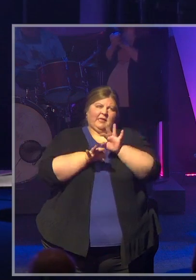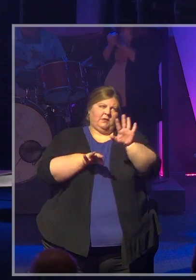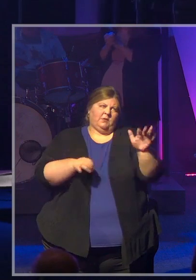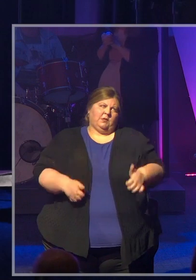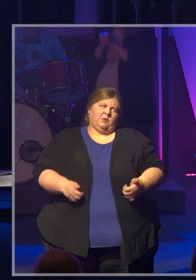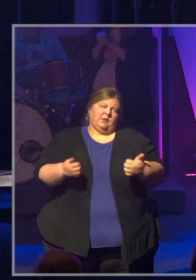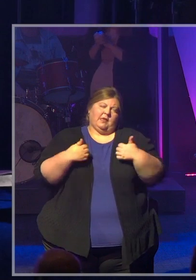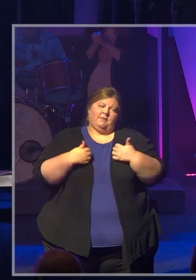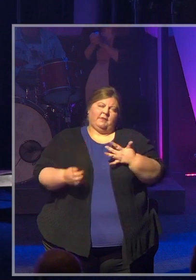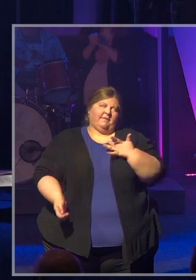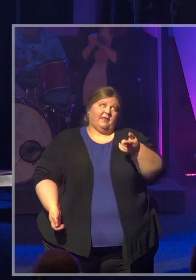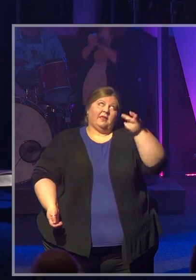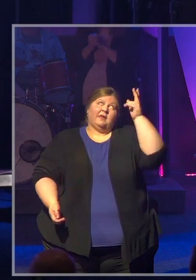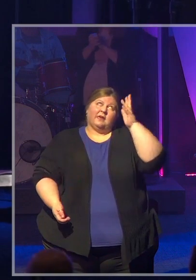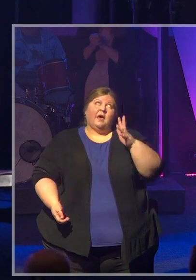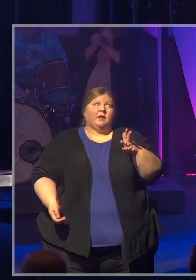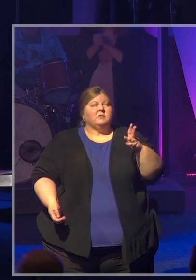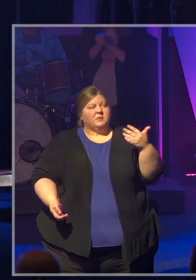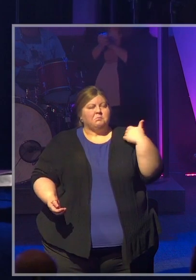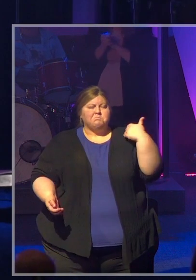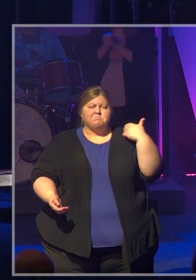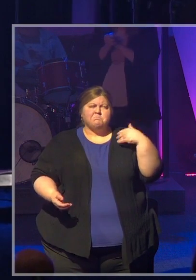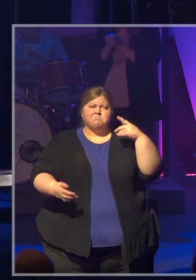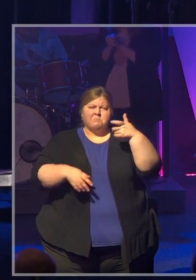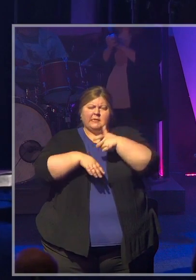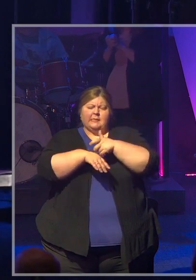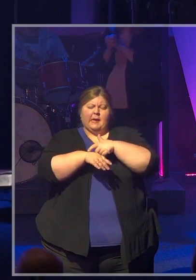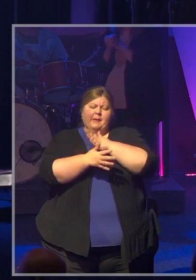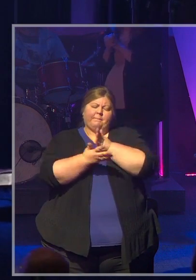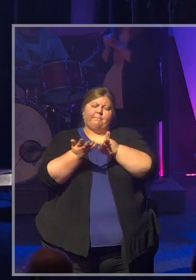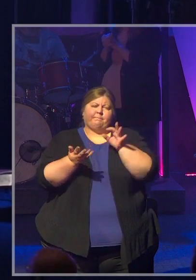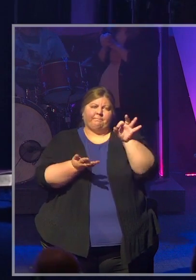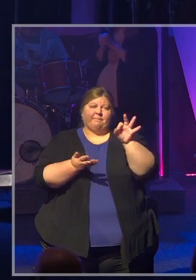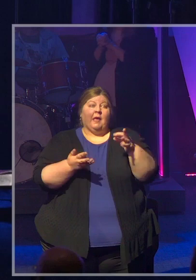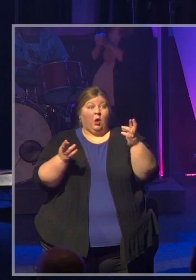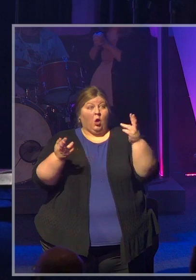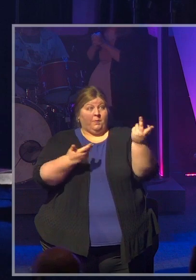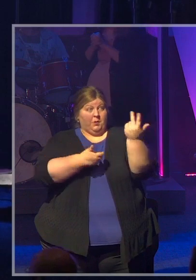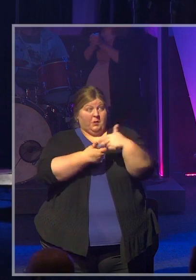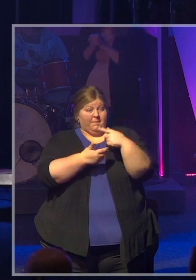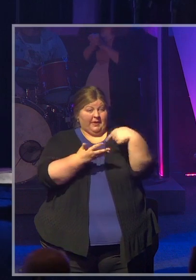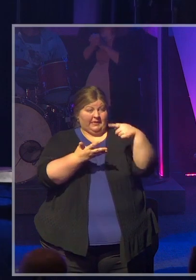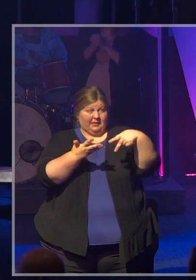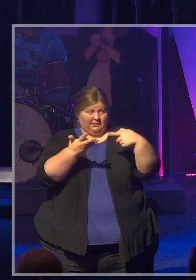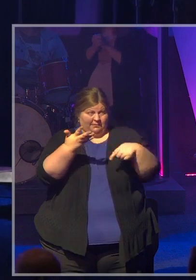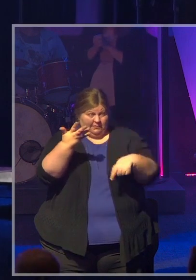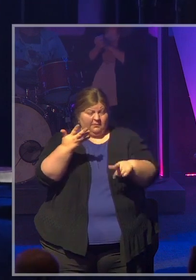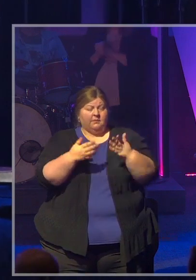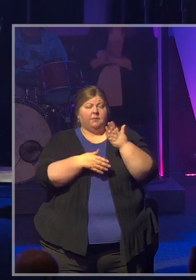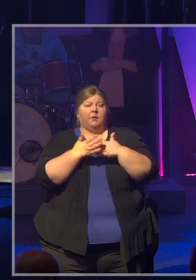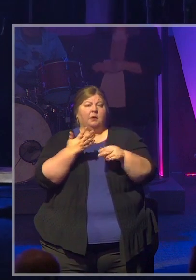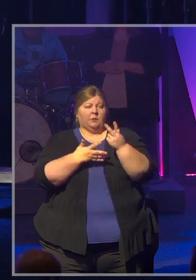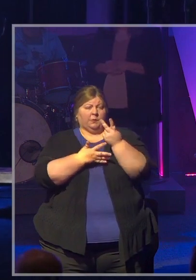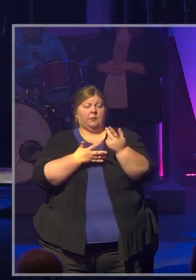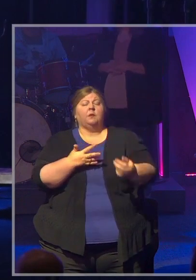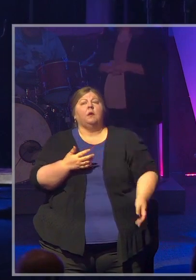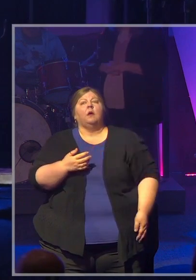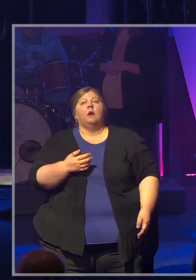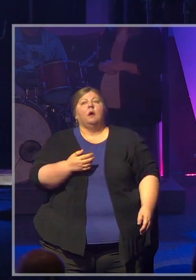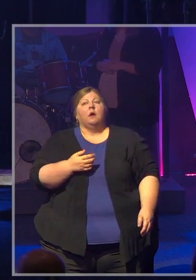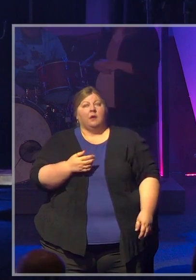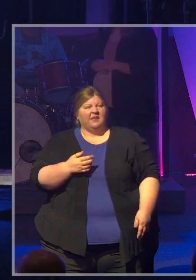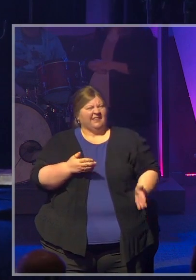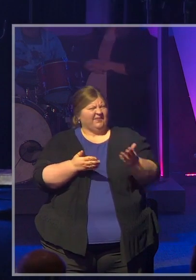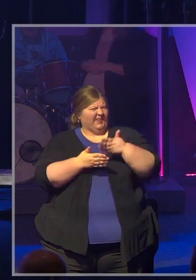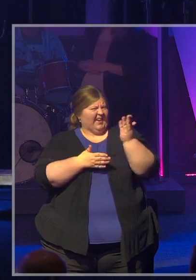why we really feel like God led us to this for this season. So I hope you'll come back. I hope you'll join us for next week for part two. How we often close